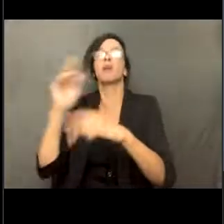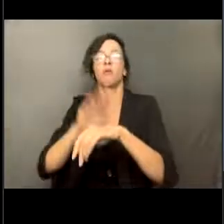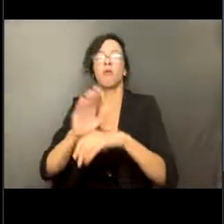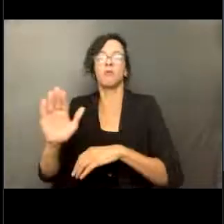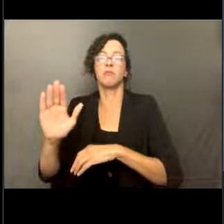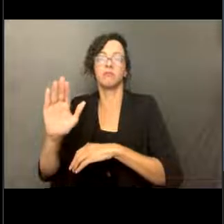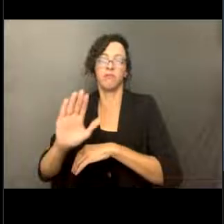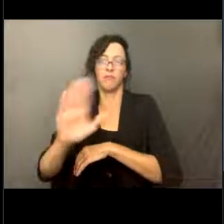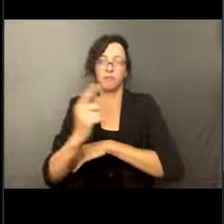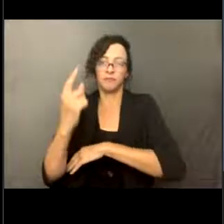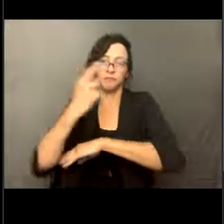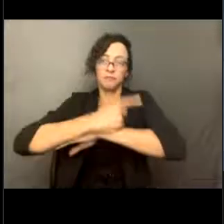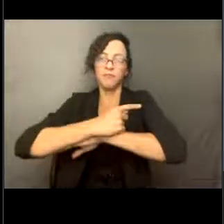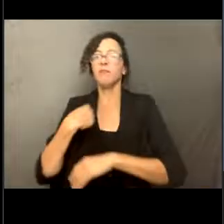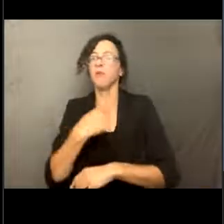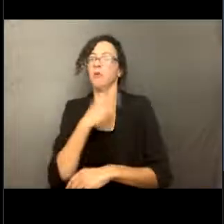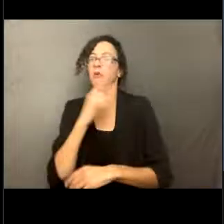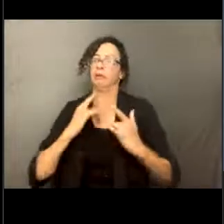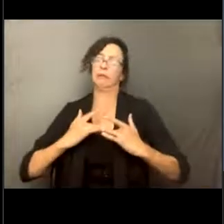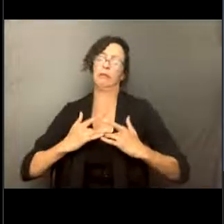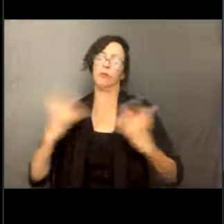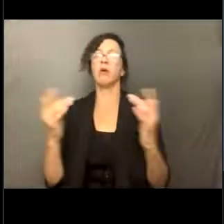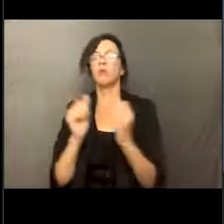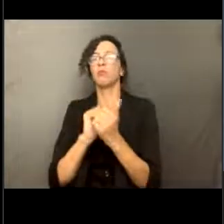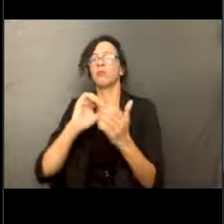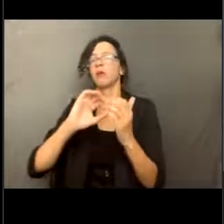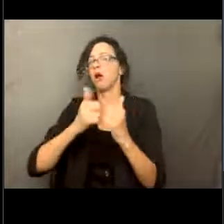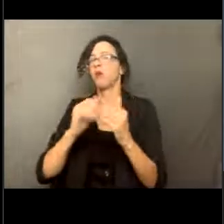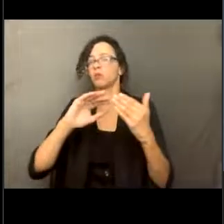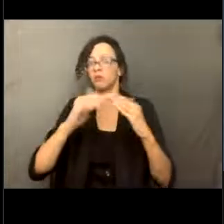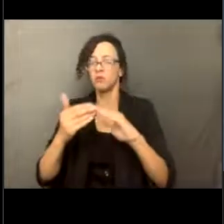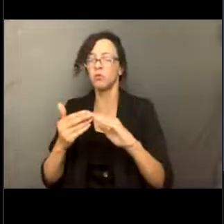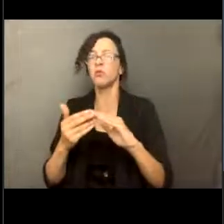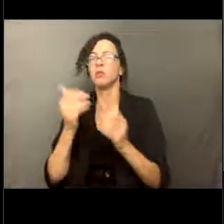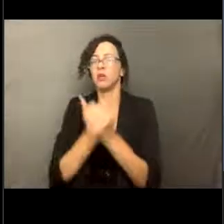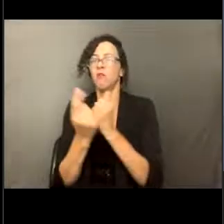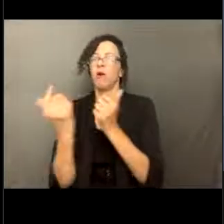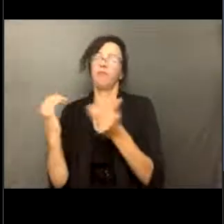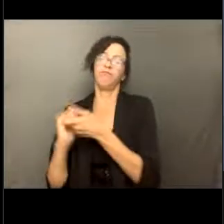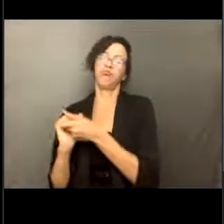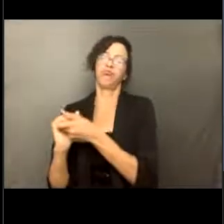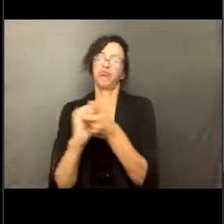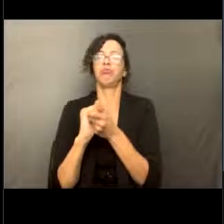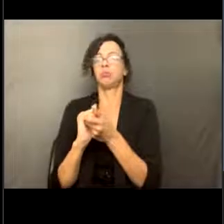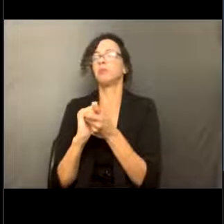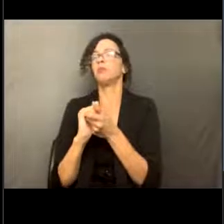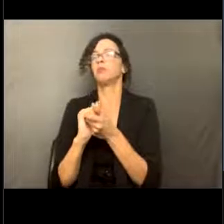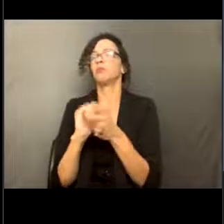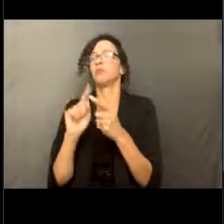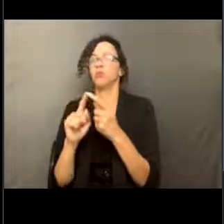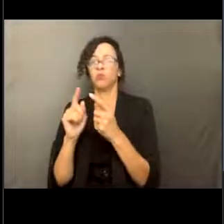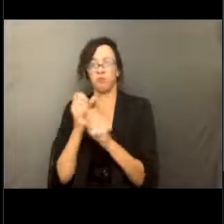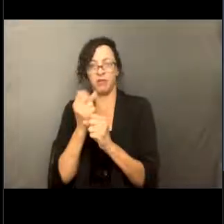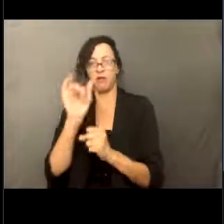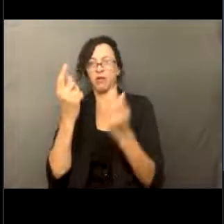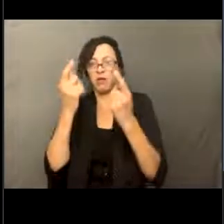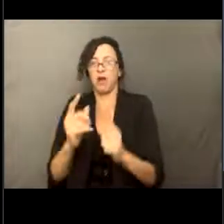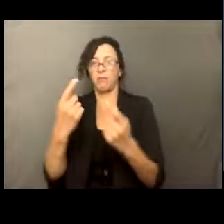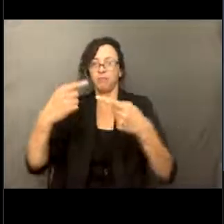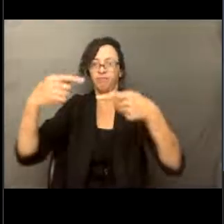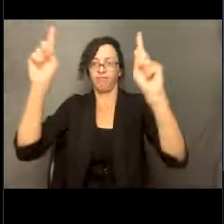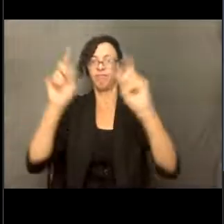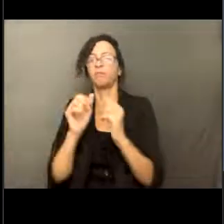able to deliver that with their input. Moving forward with NGOs, many of